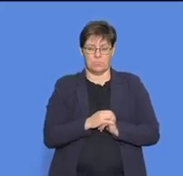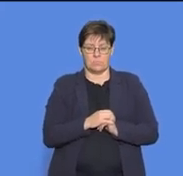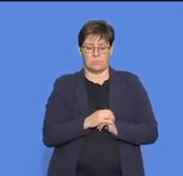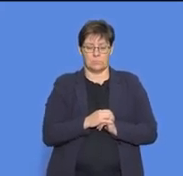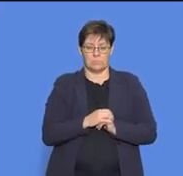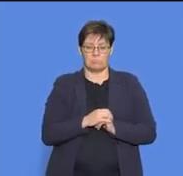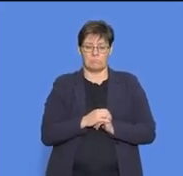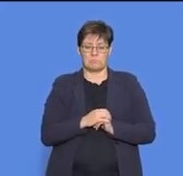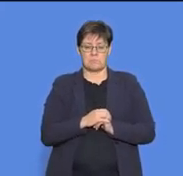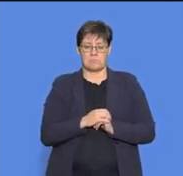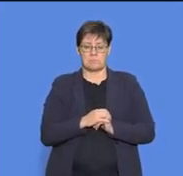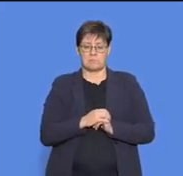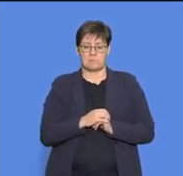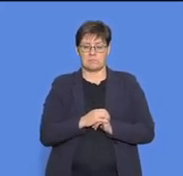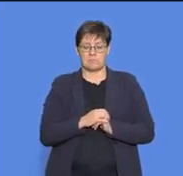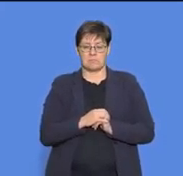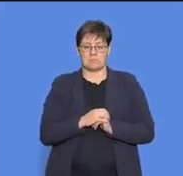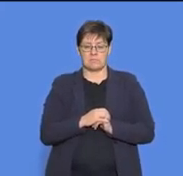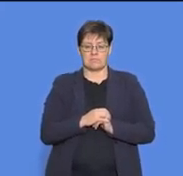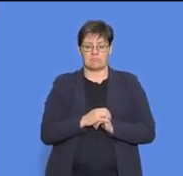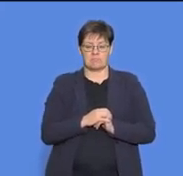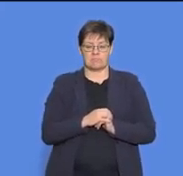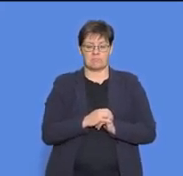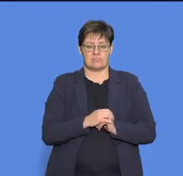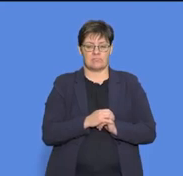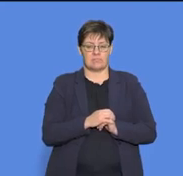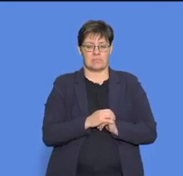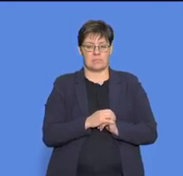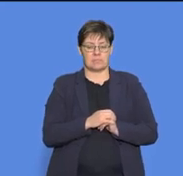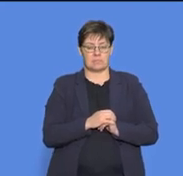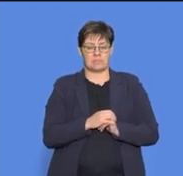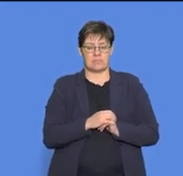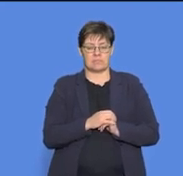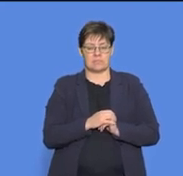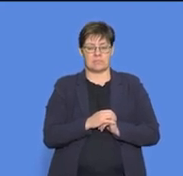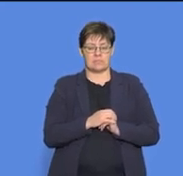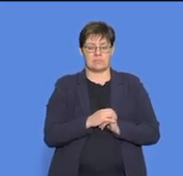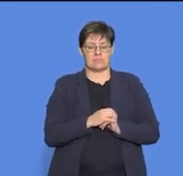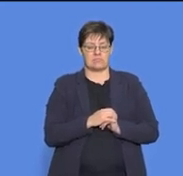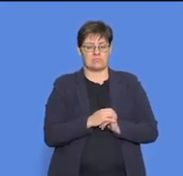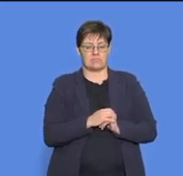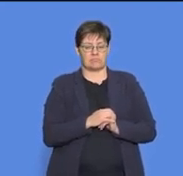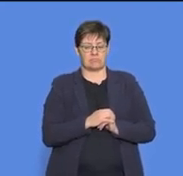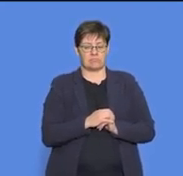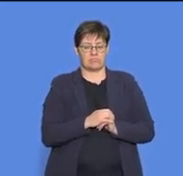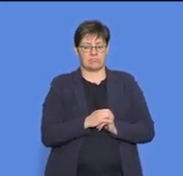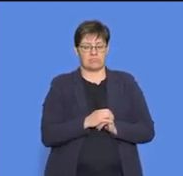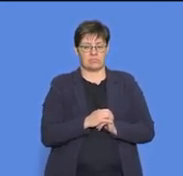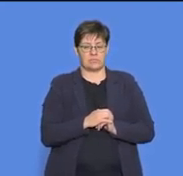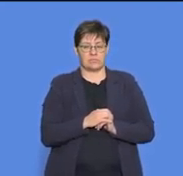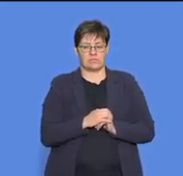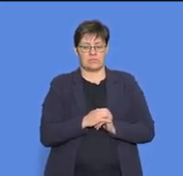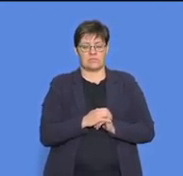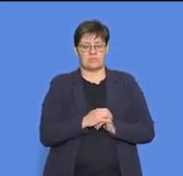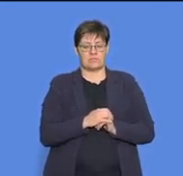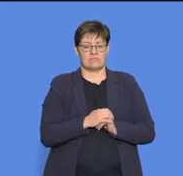with the area of triangle BCE is 9 over 2x minus